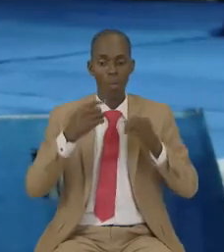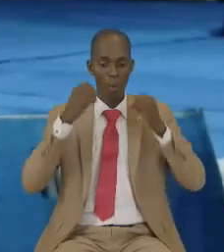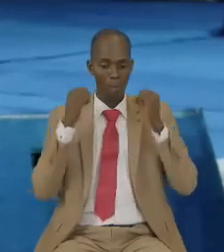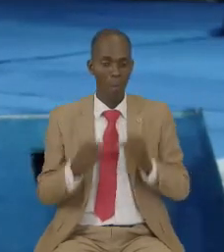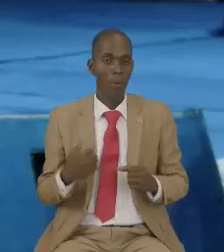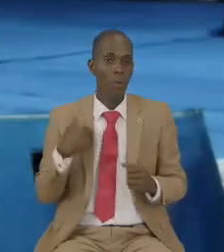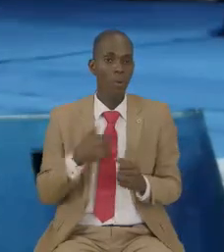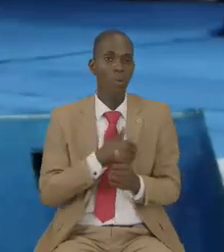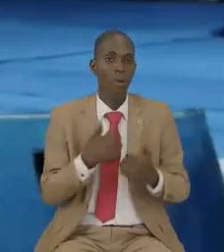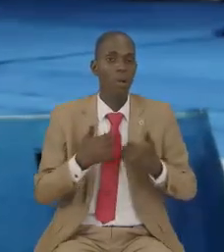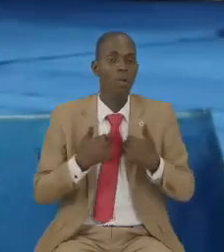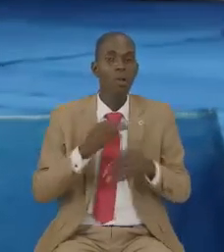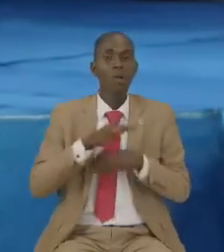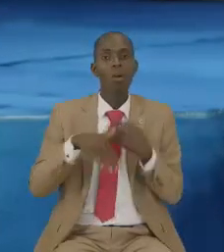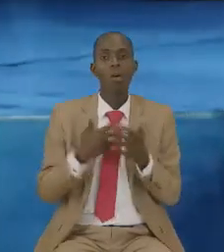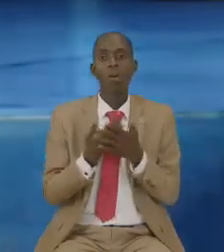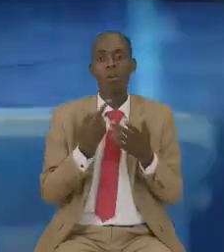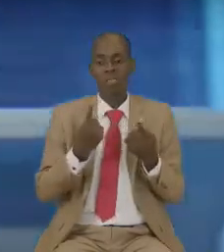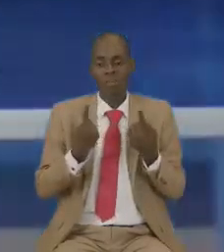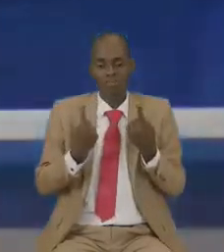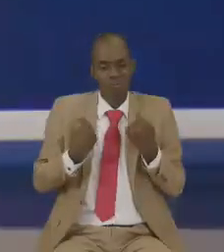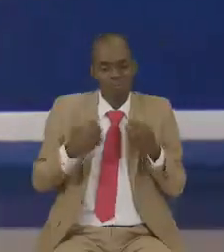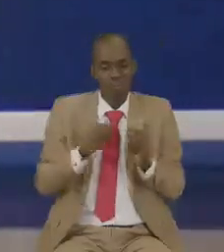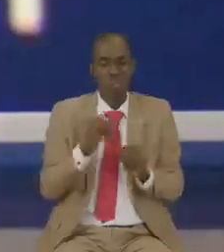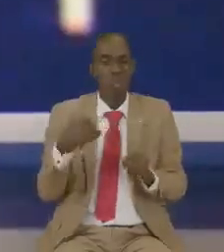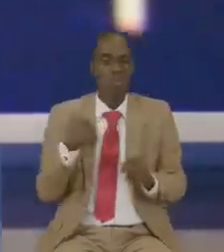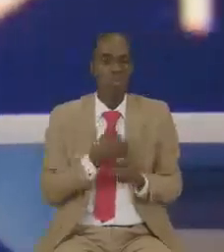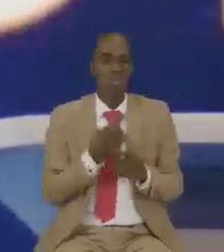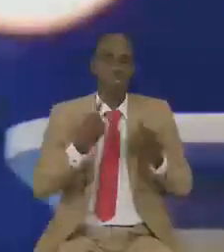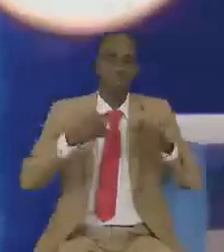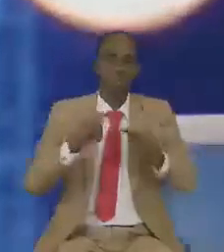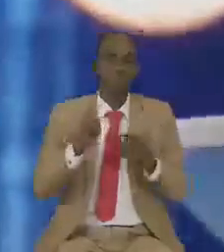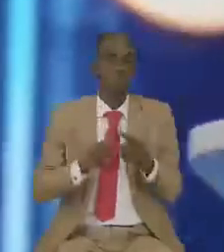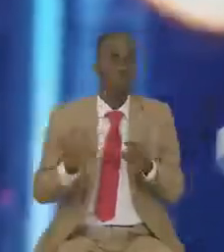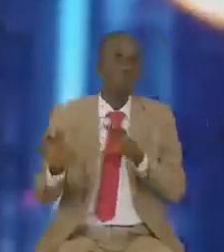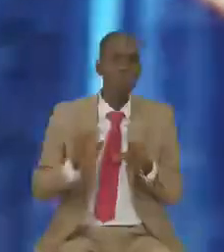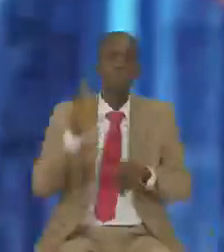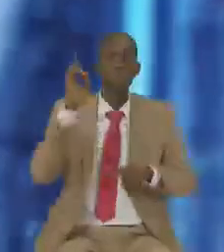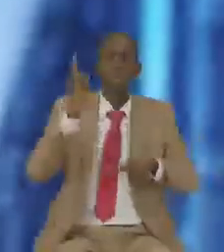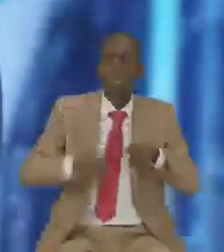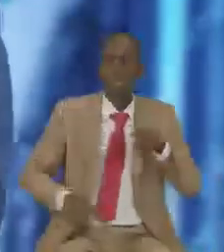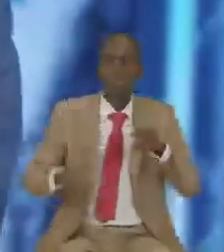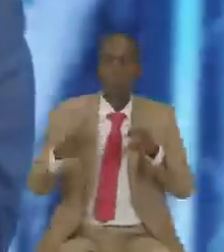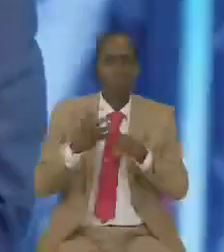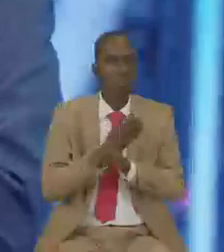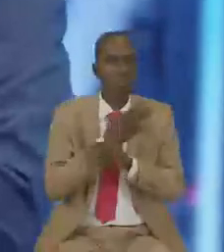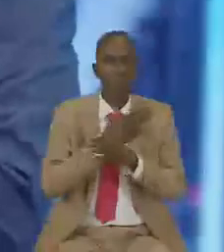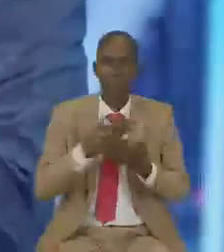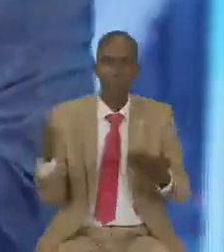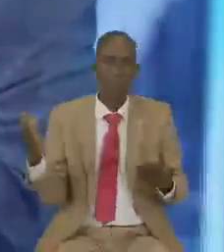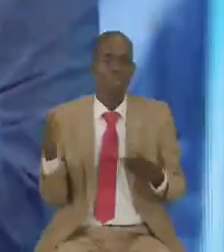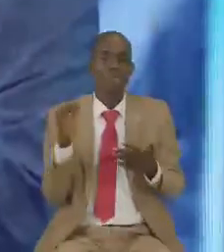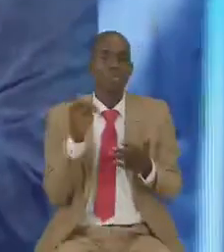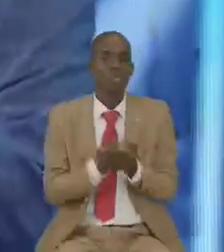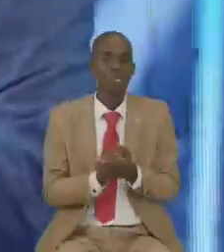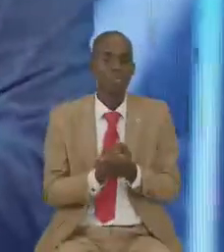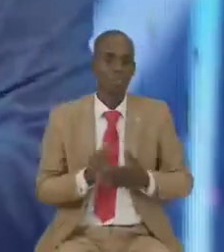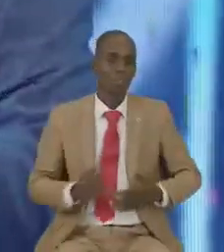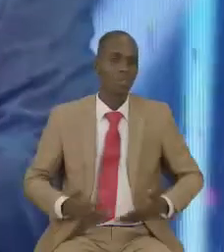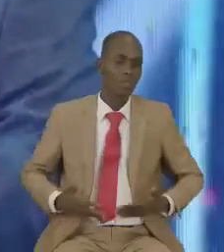the trying we're trying to do, cannot take away that